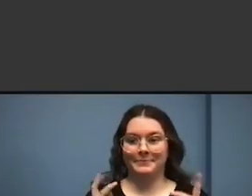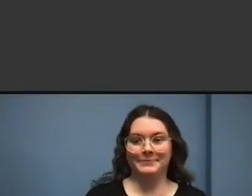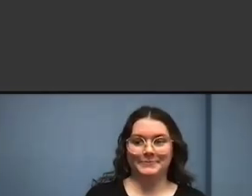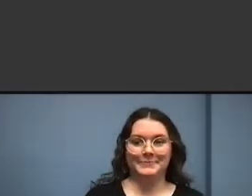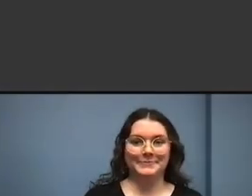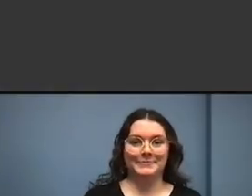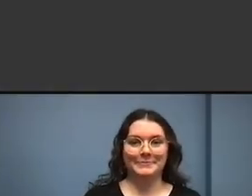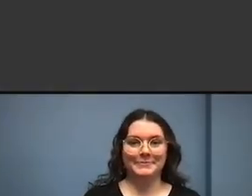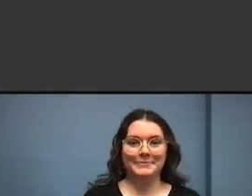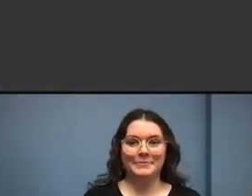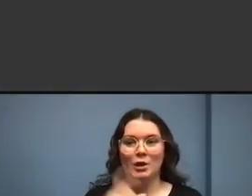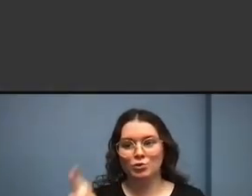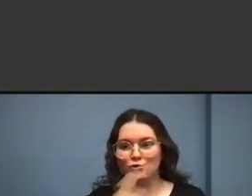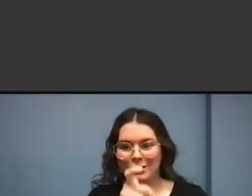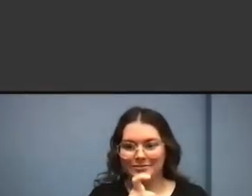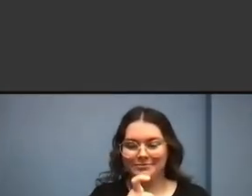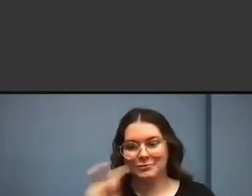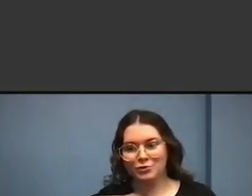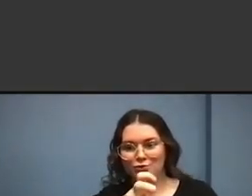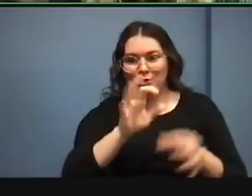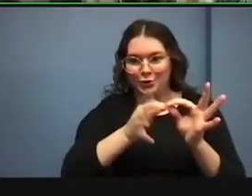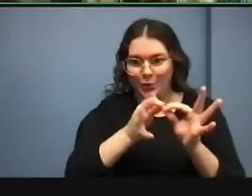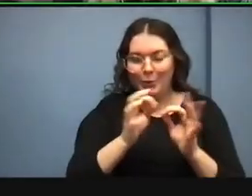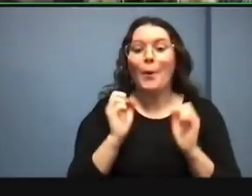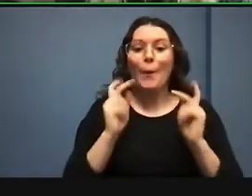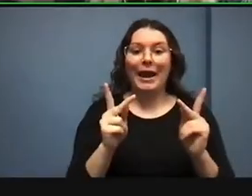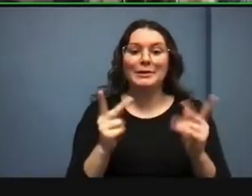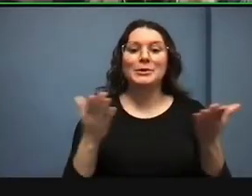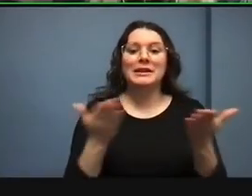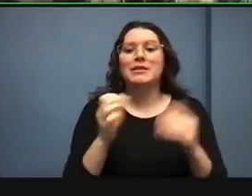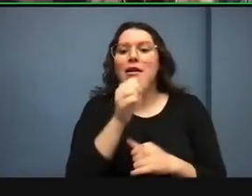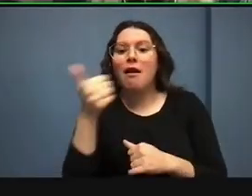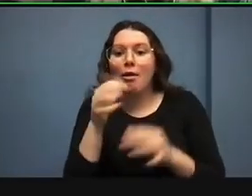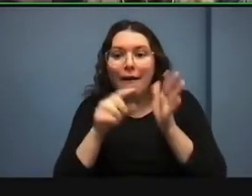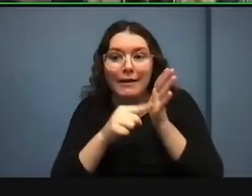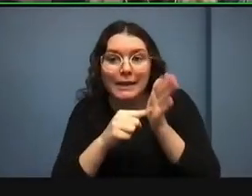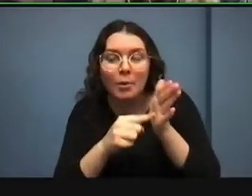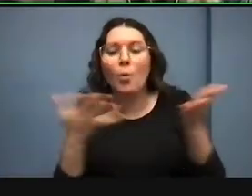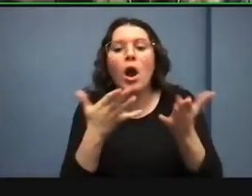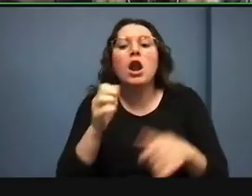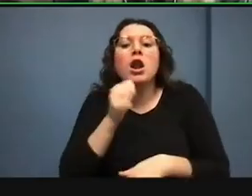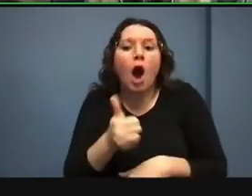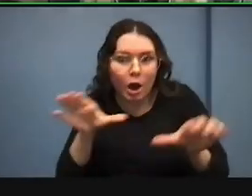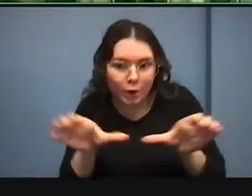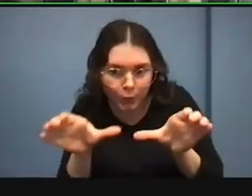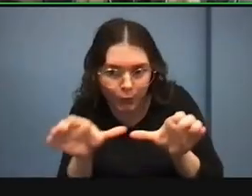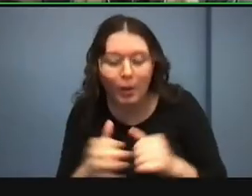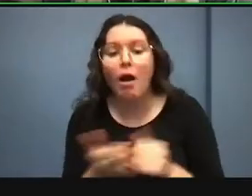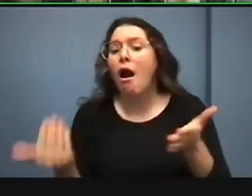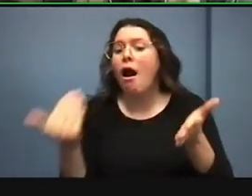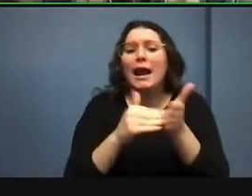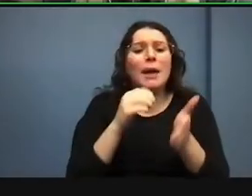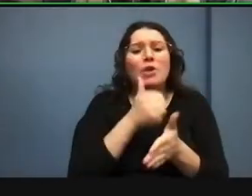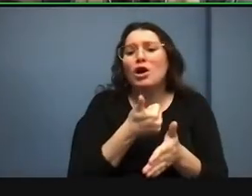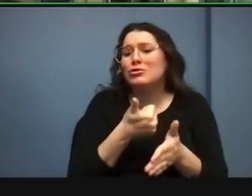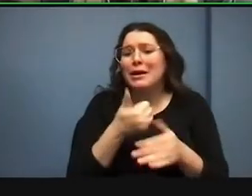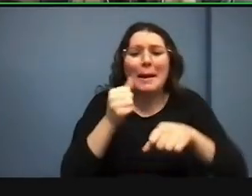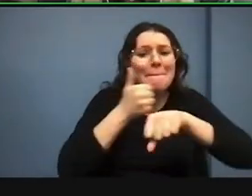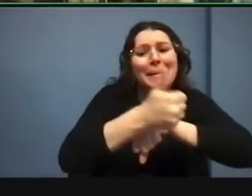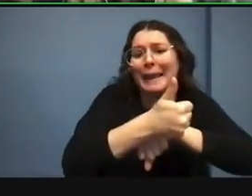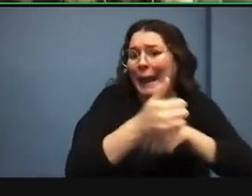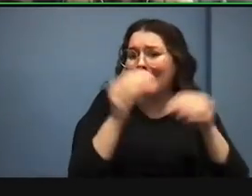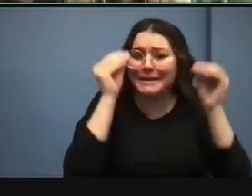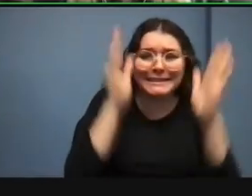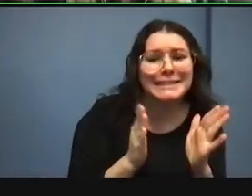okay, we switched to interpreters. Okay, so here's another example of what not to do. And again, I'm not trying to throw any